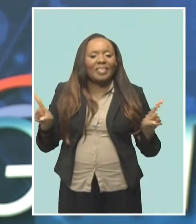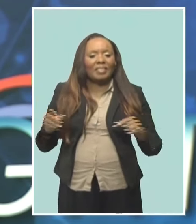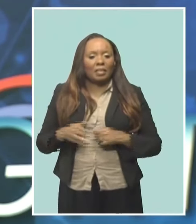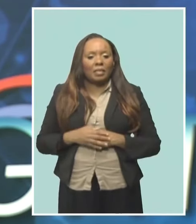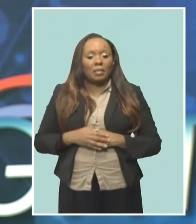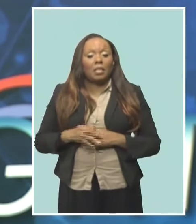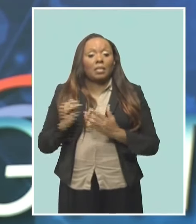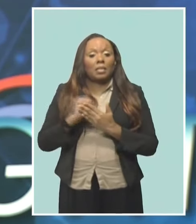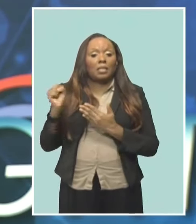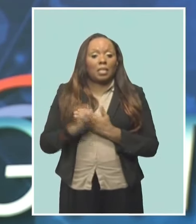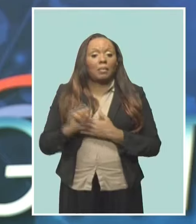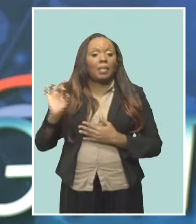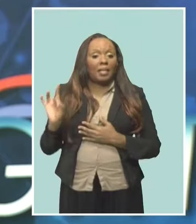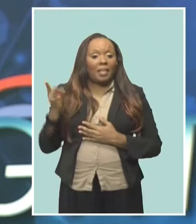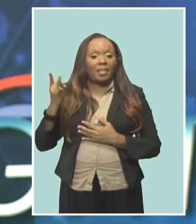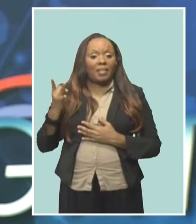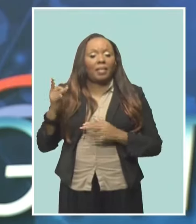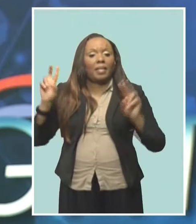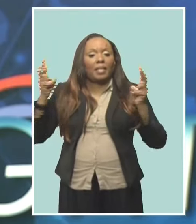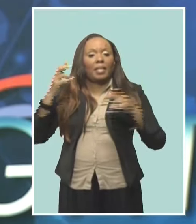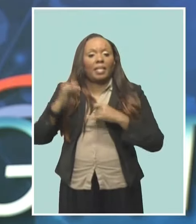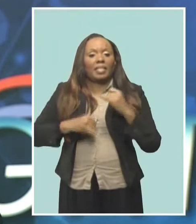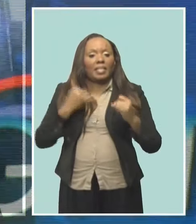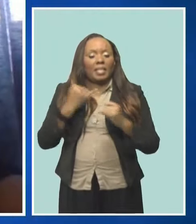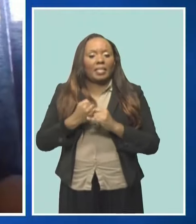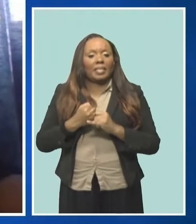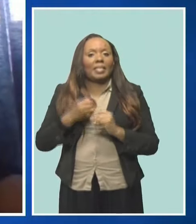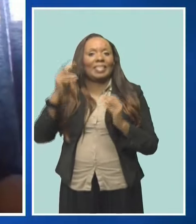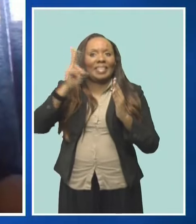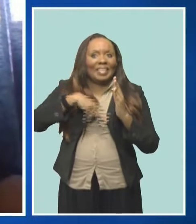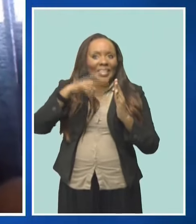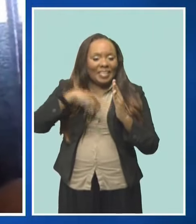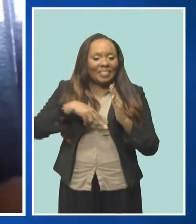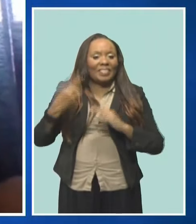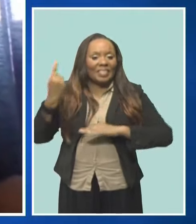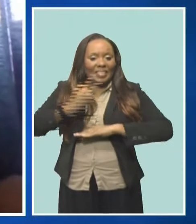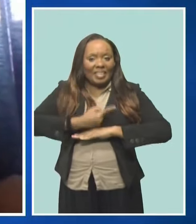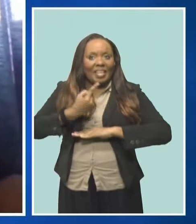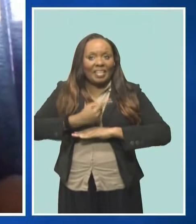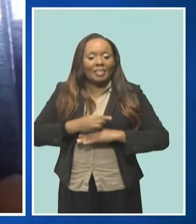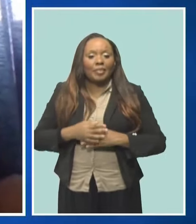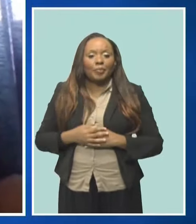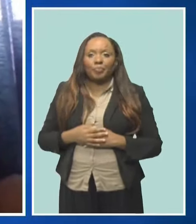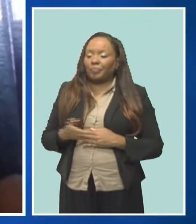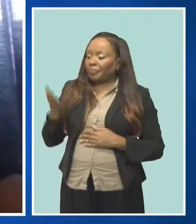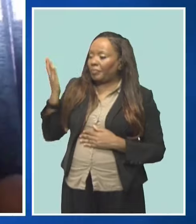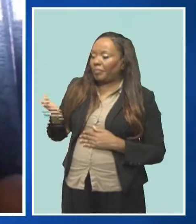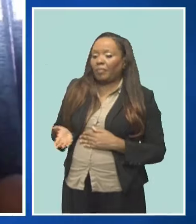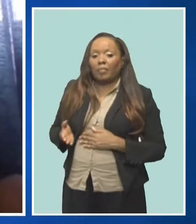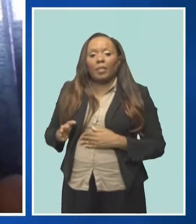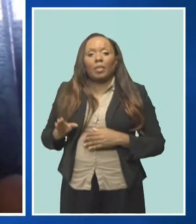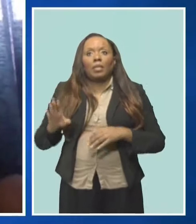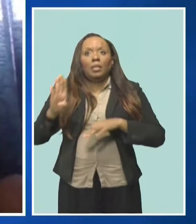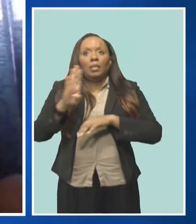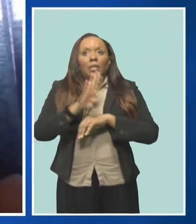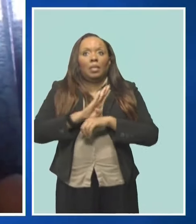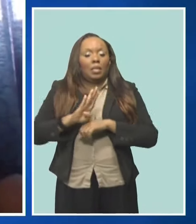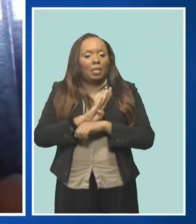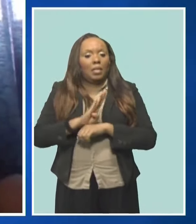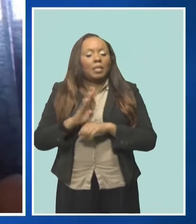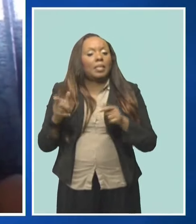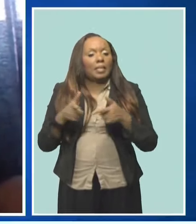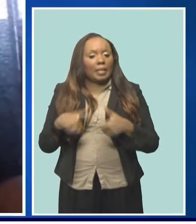Day observed on the 8th of September. In our Barbadian language, we look at number